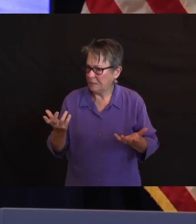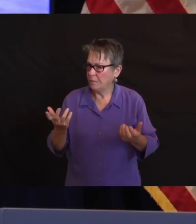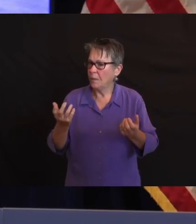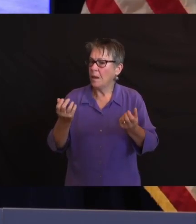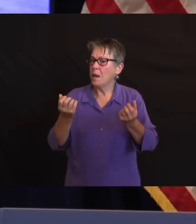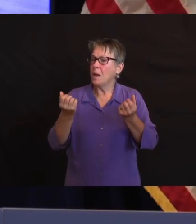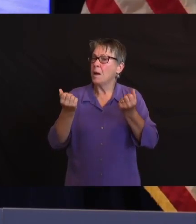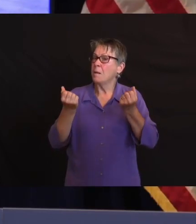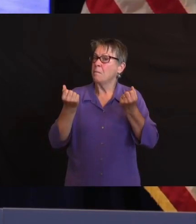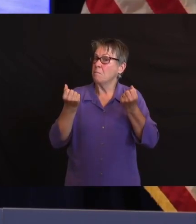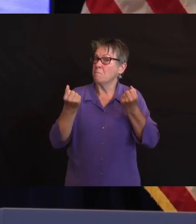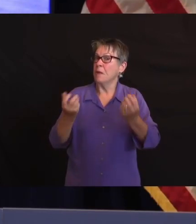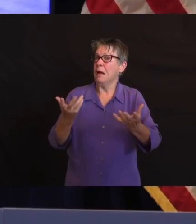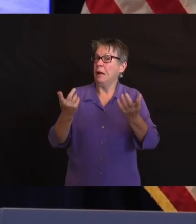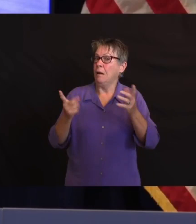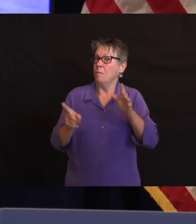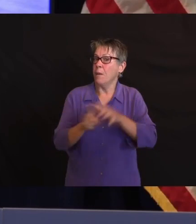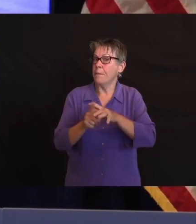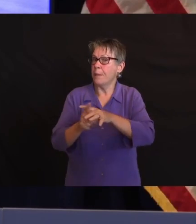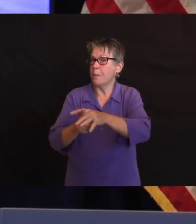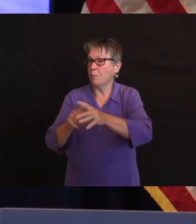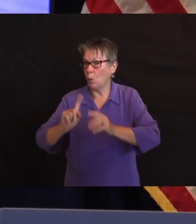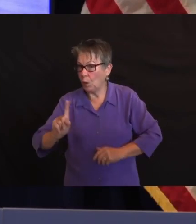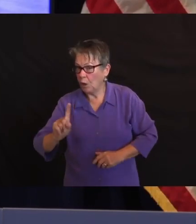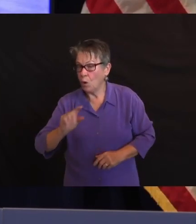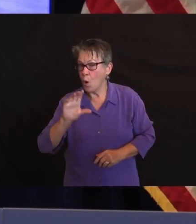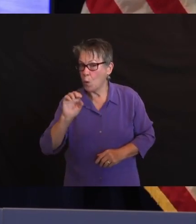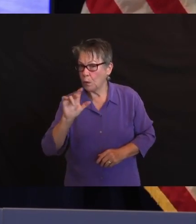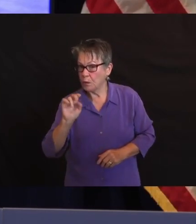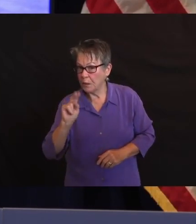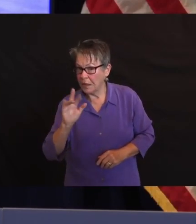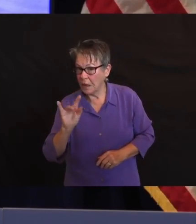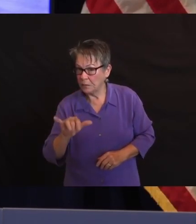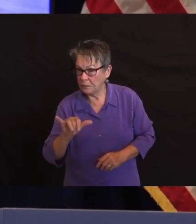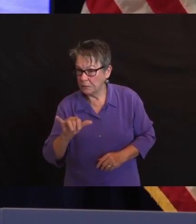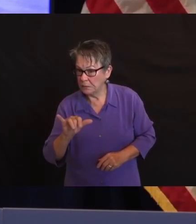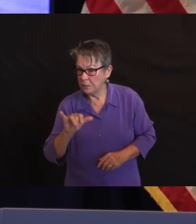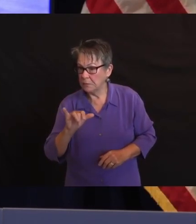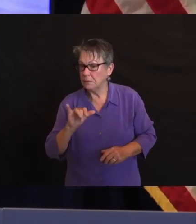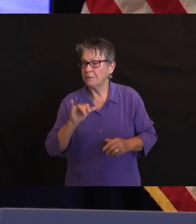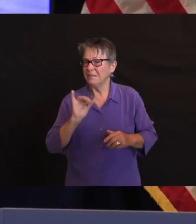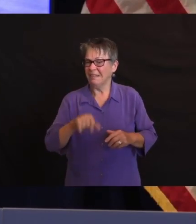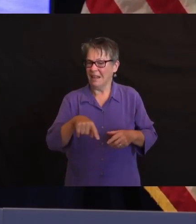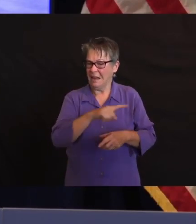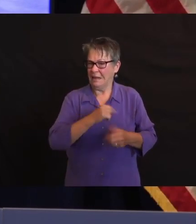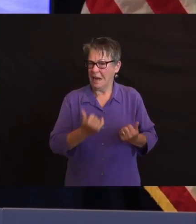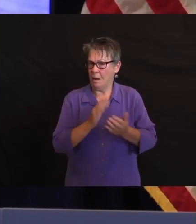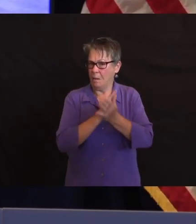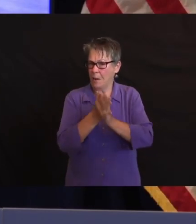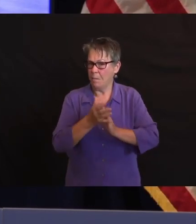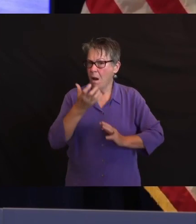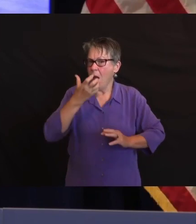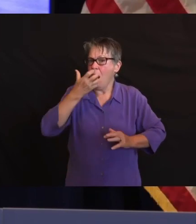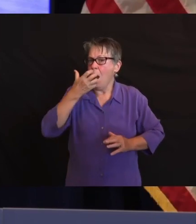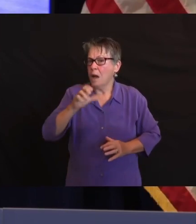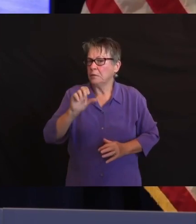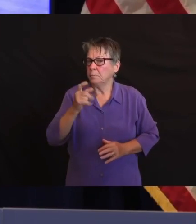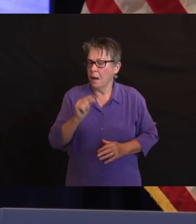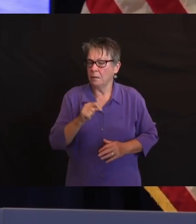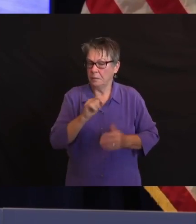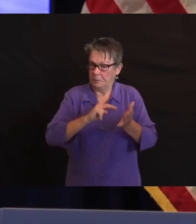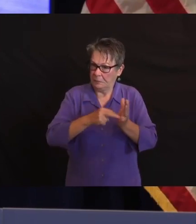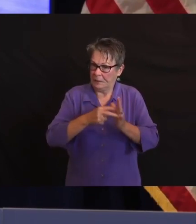our hotspot team has increased the testing capacity in all sites in the county, and tomorrow 20 contact